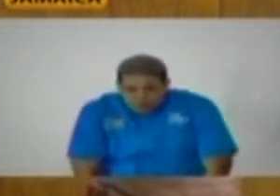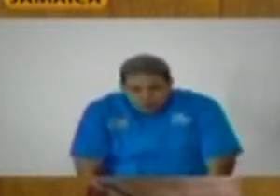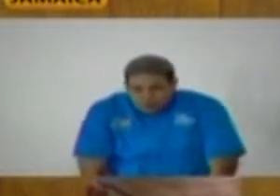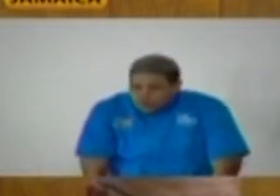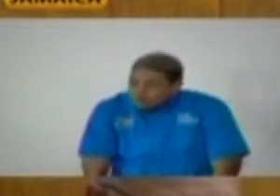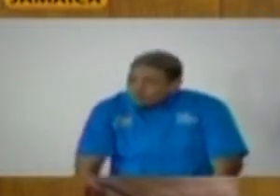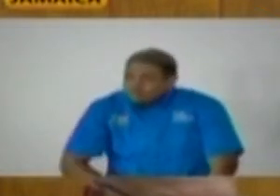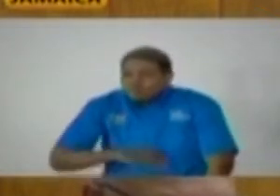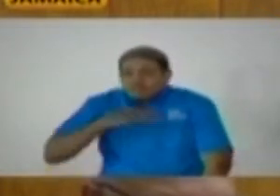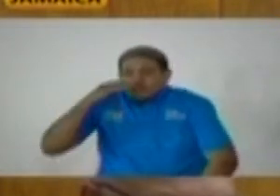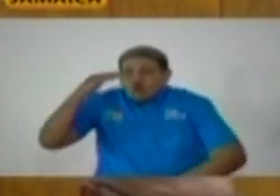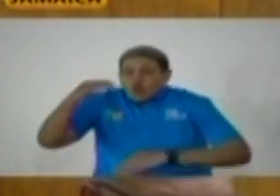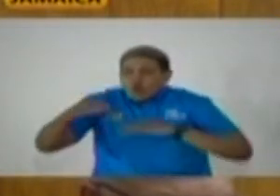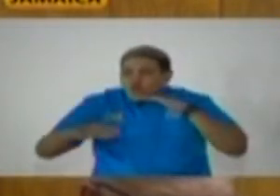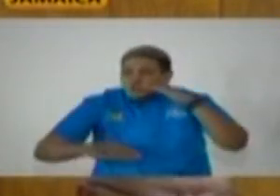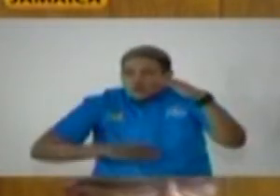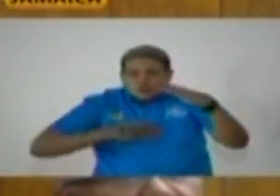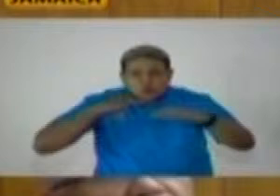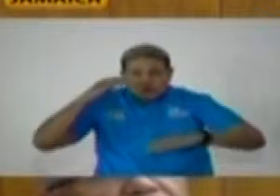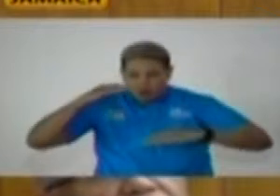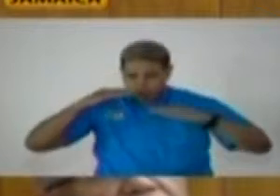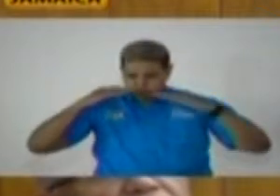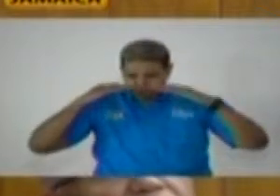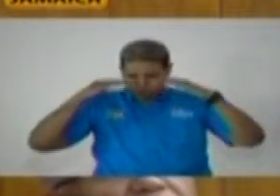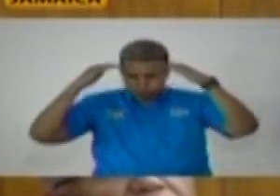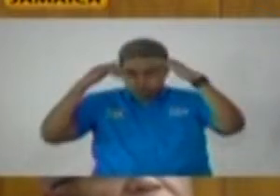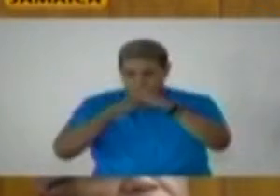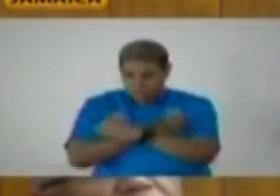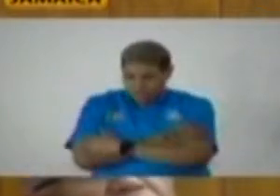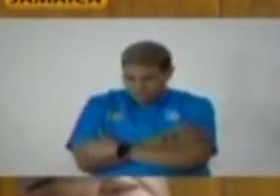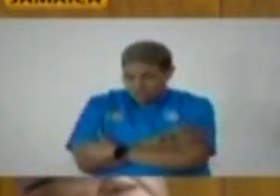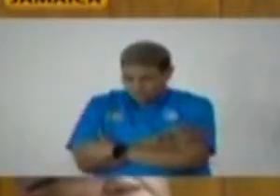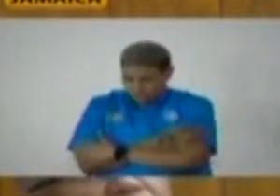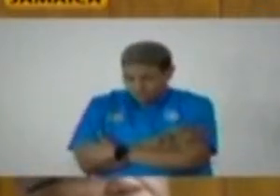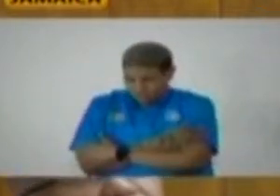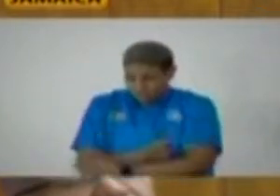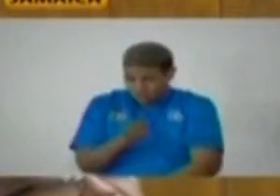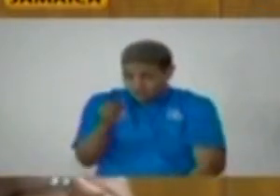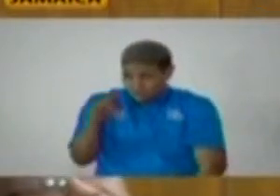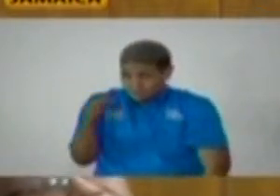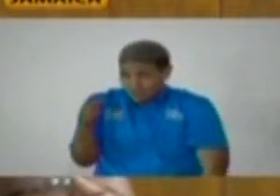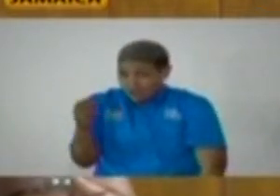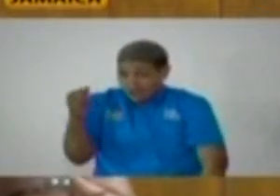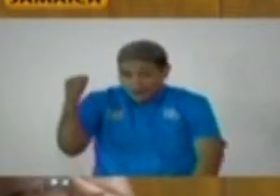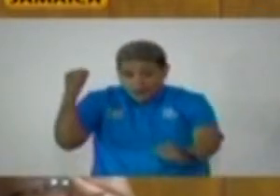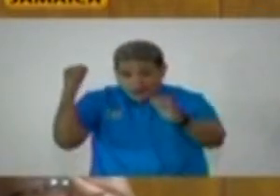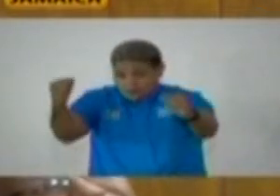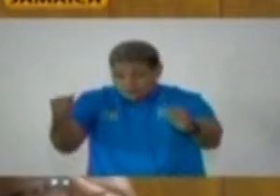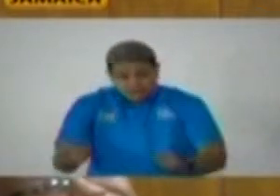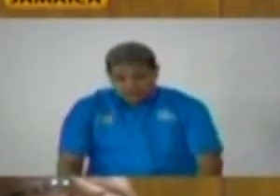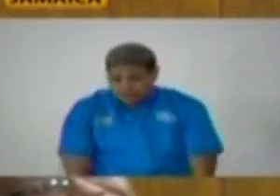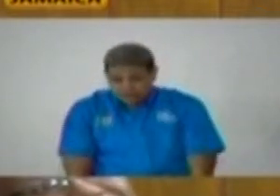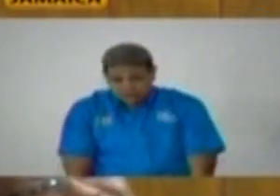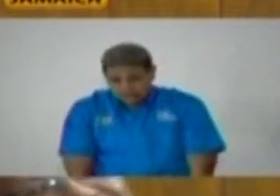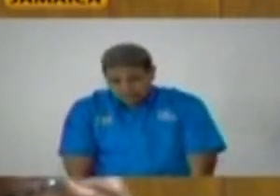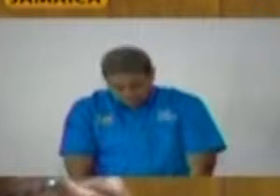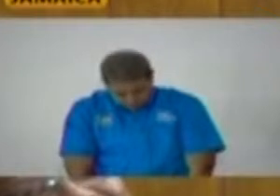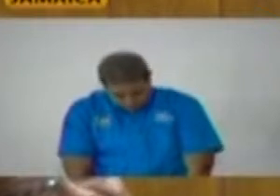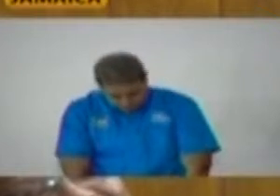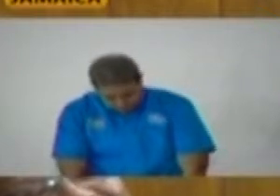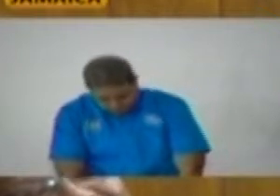most frustrating experience trying to get somebody onto the PATH experience, onto PATH.